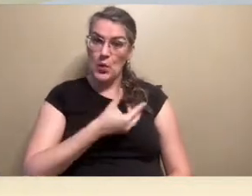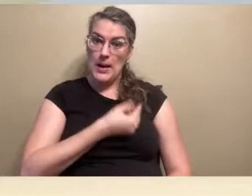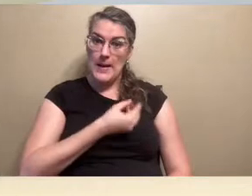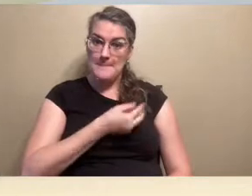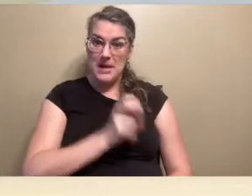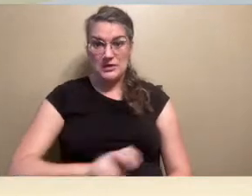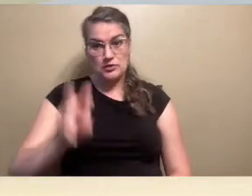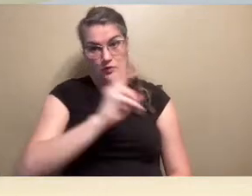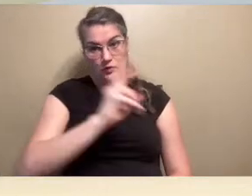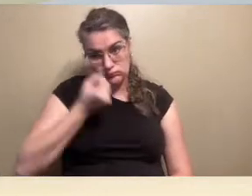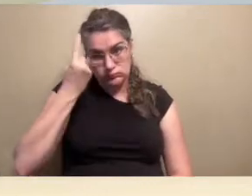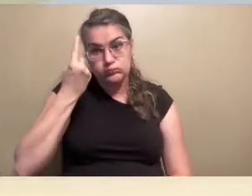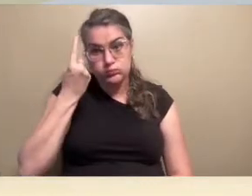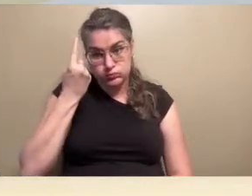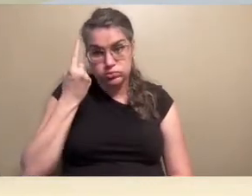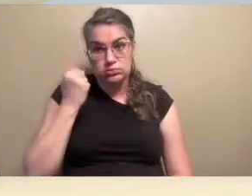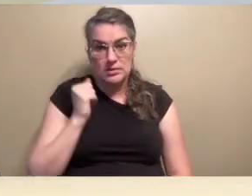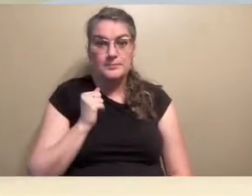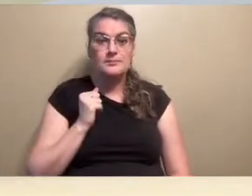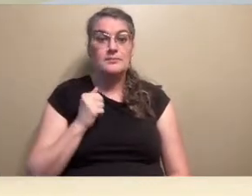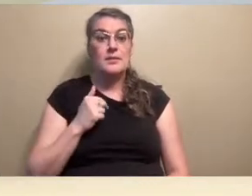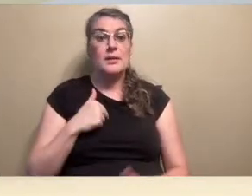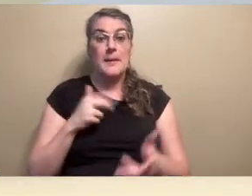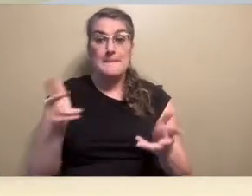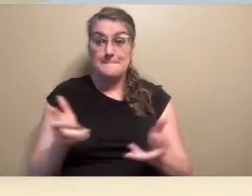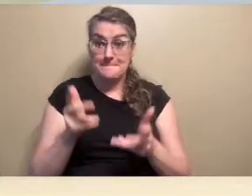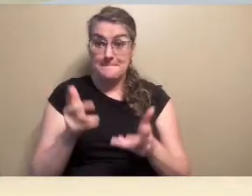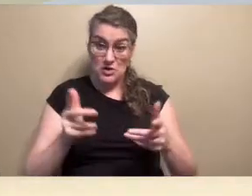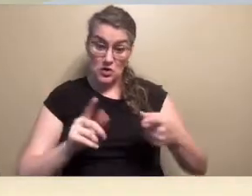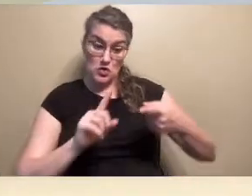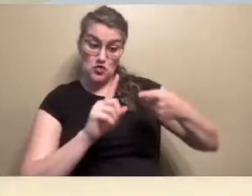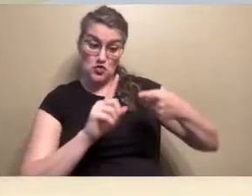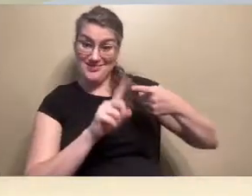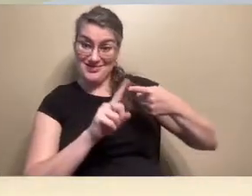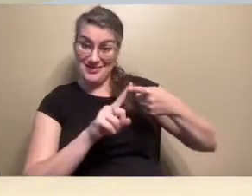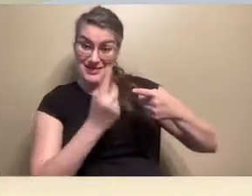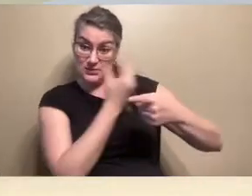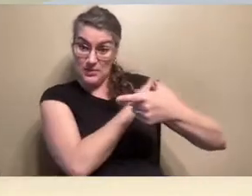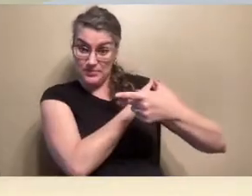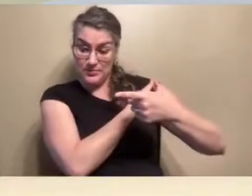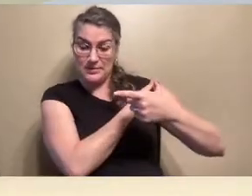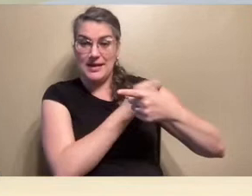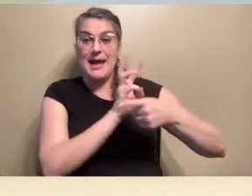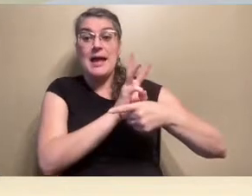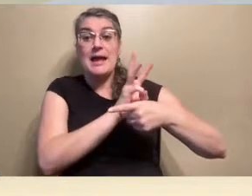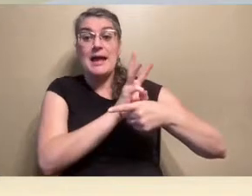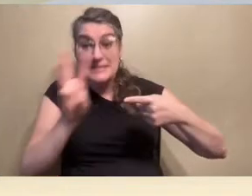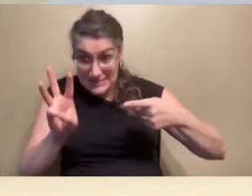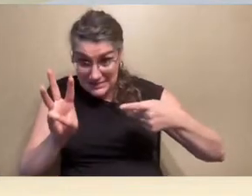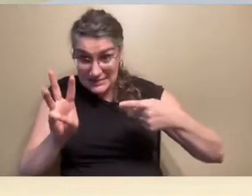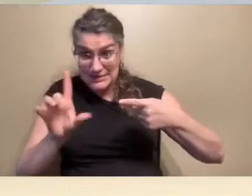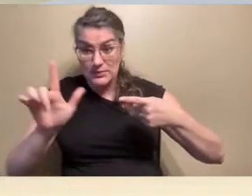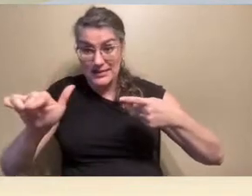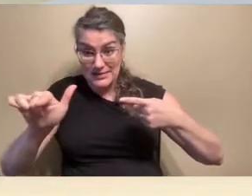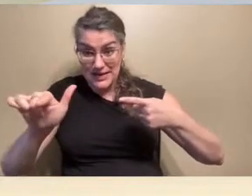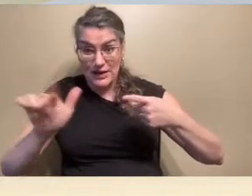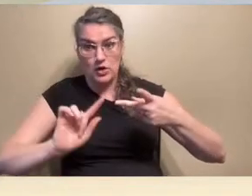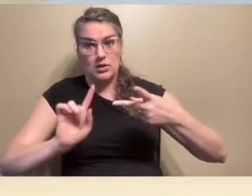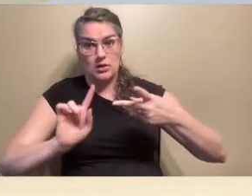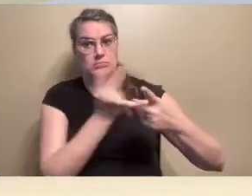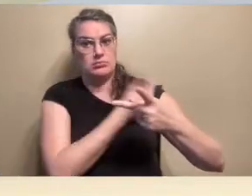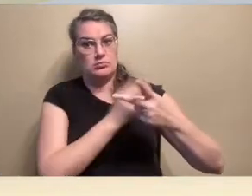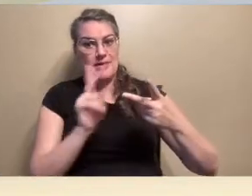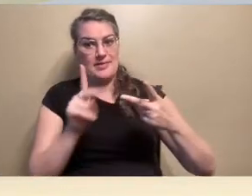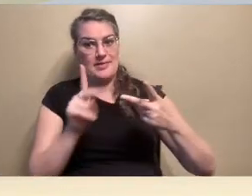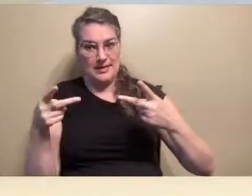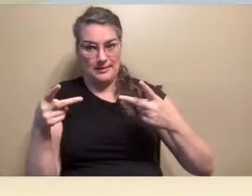individuals get their second dose of vaccine 6 weeks after their first dose due to a number of factors, and just to shorten